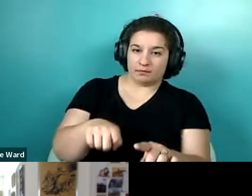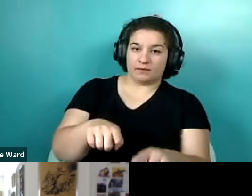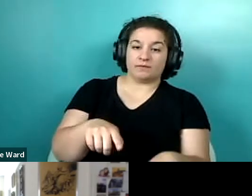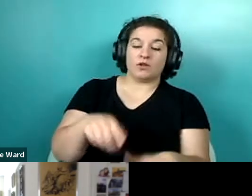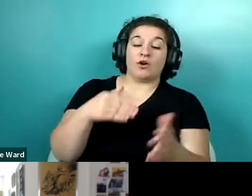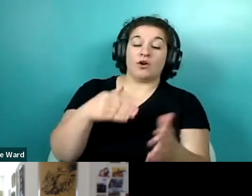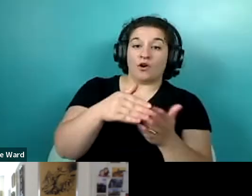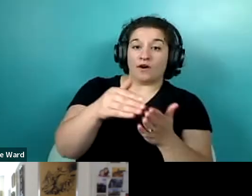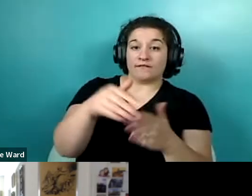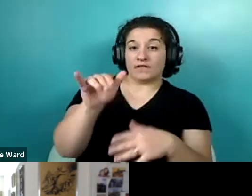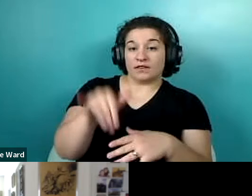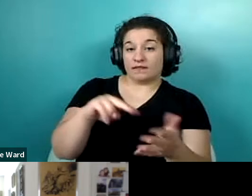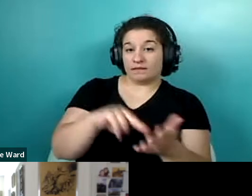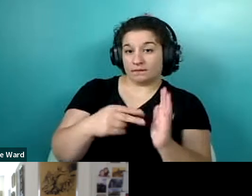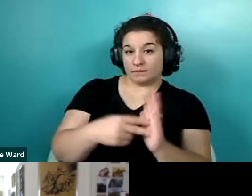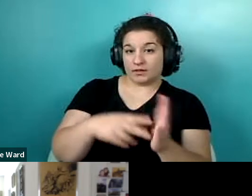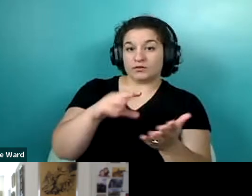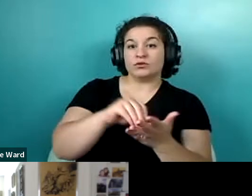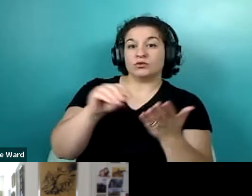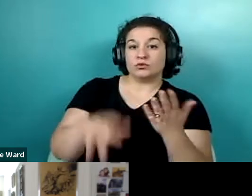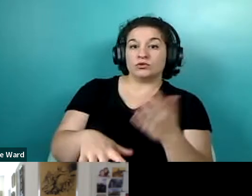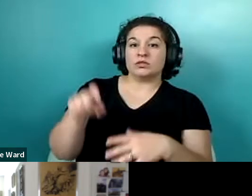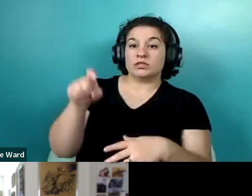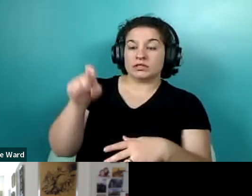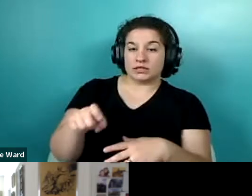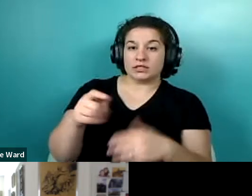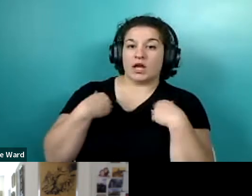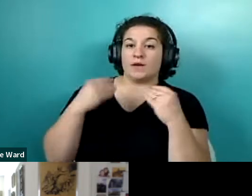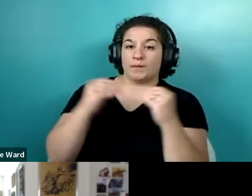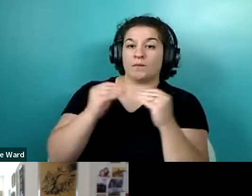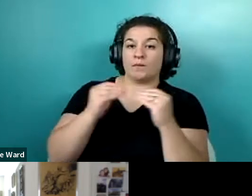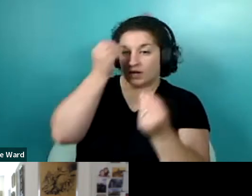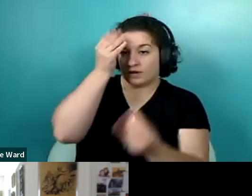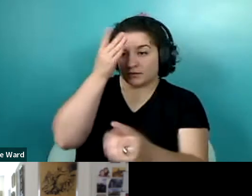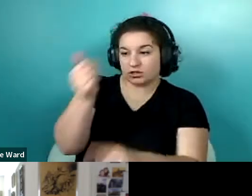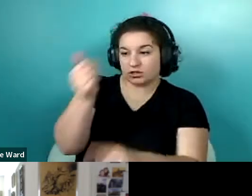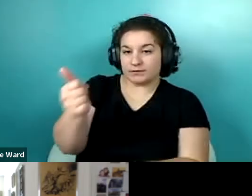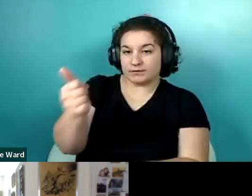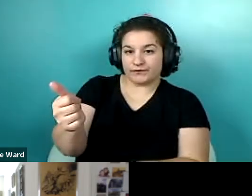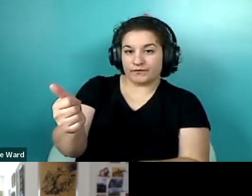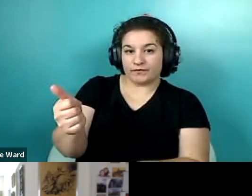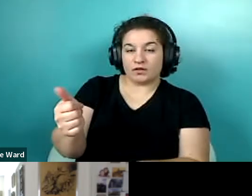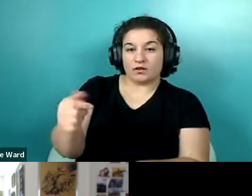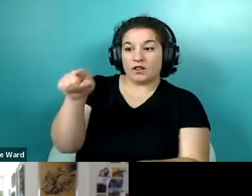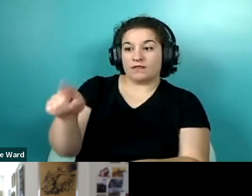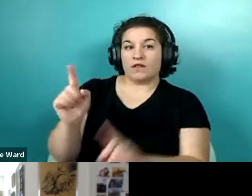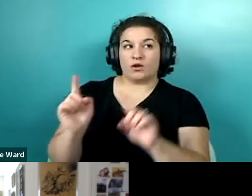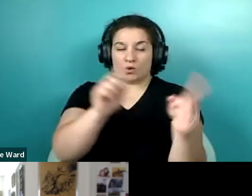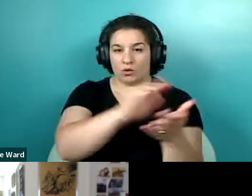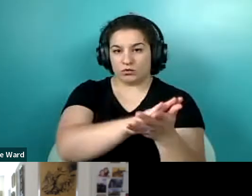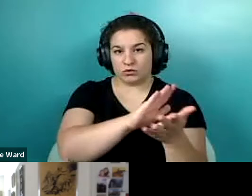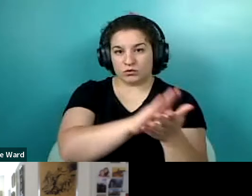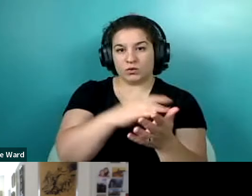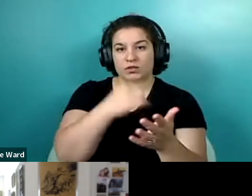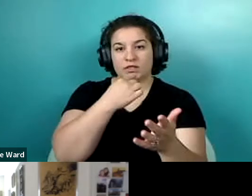that the students need to be armed with more information so they could go to the school, for example, and say,